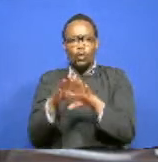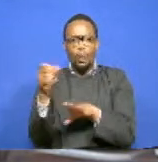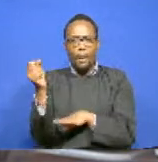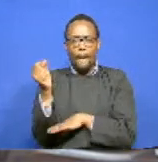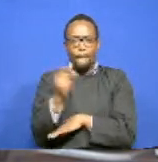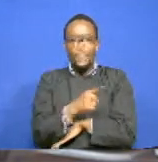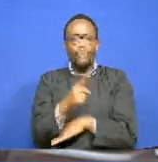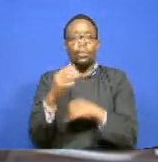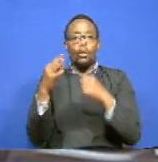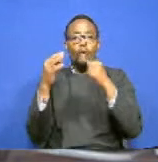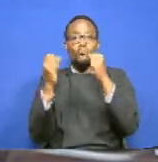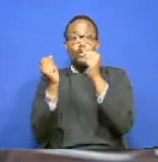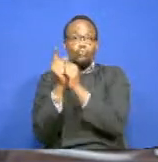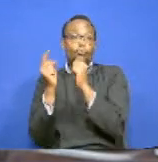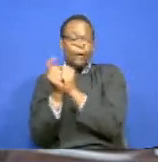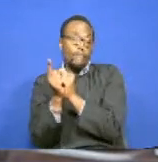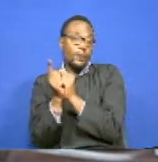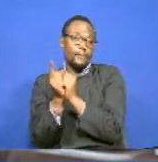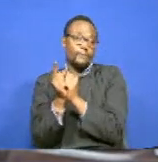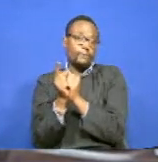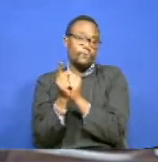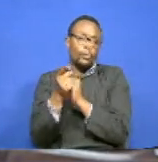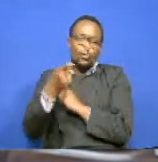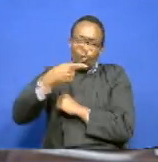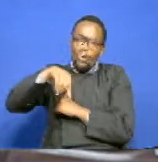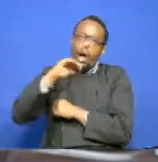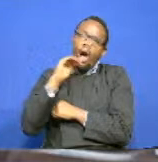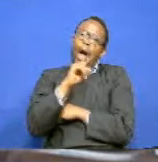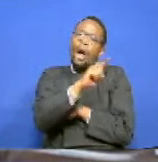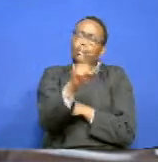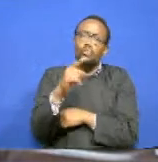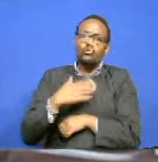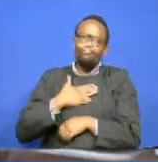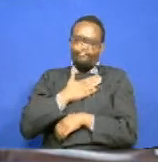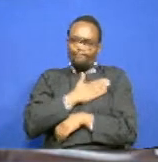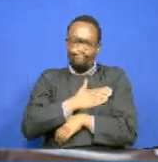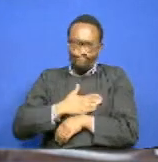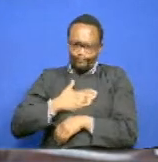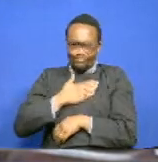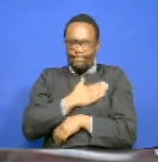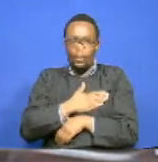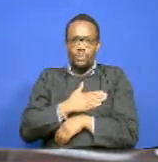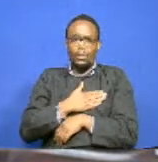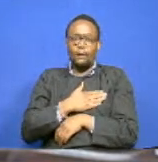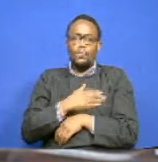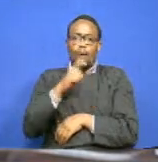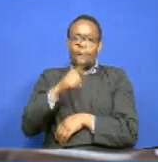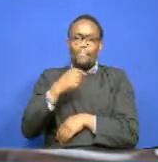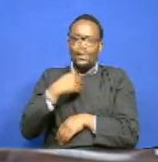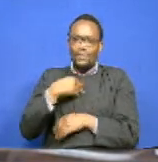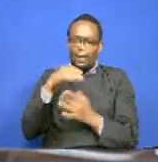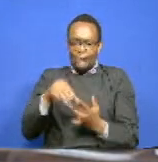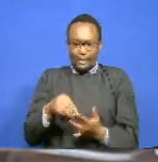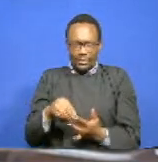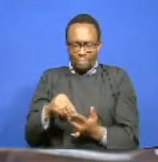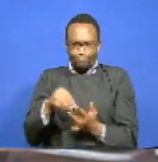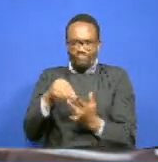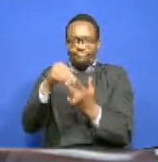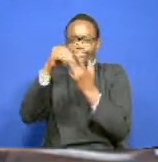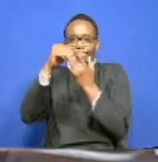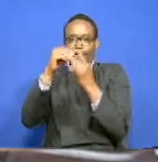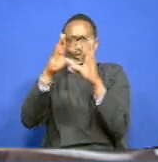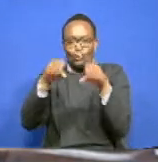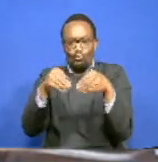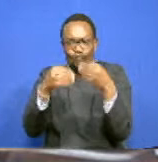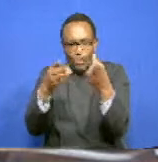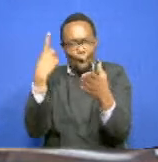Thanksgiving, we will request that Christians be prepared with special donations towards